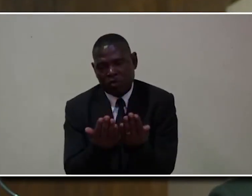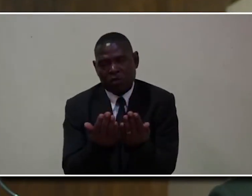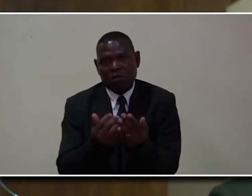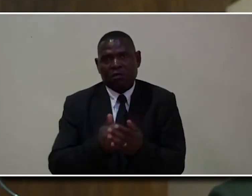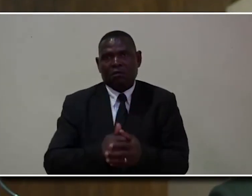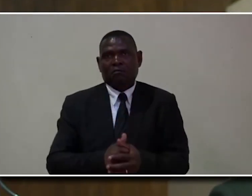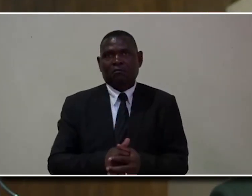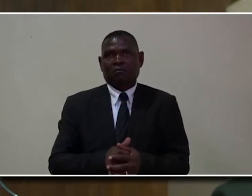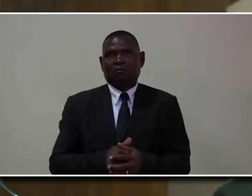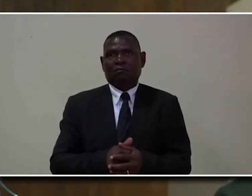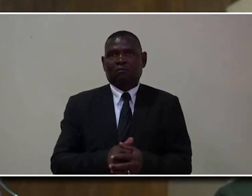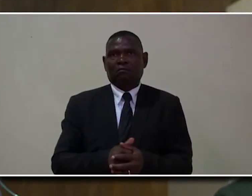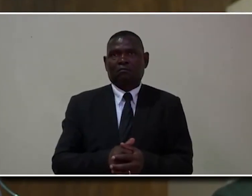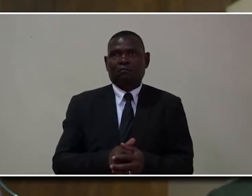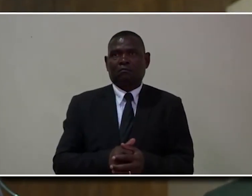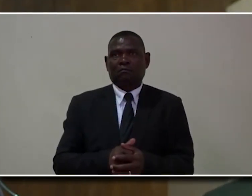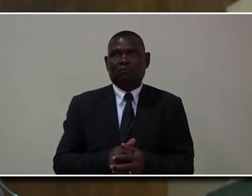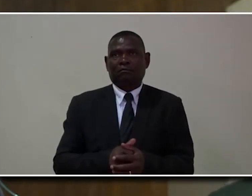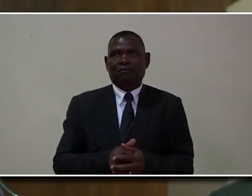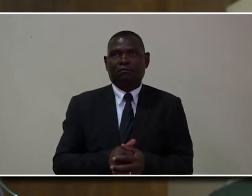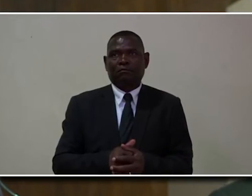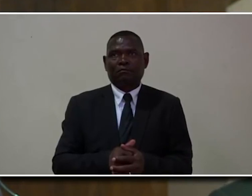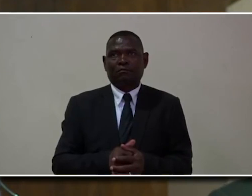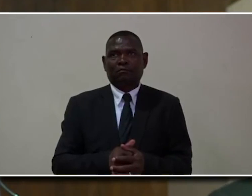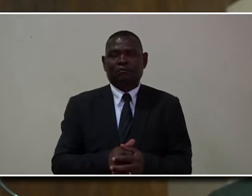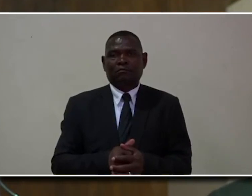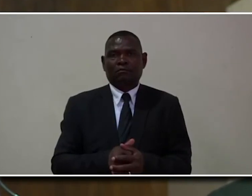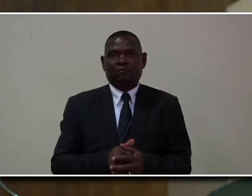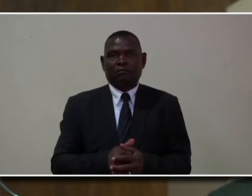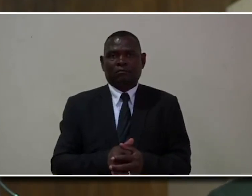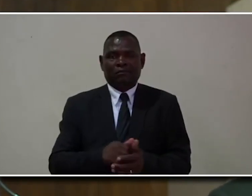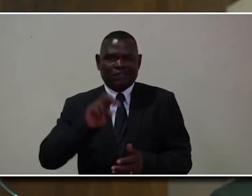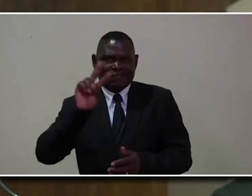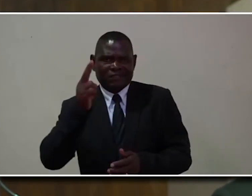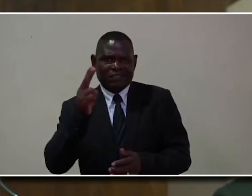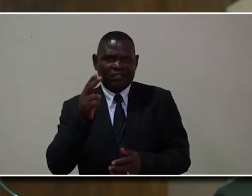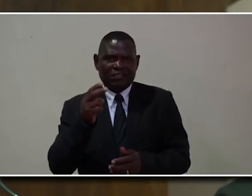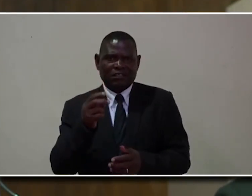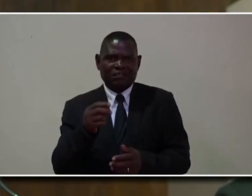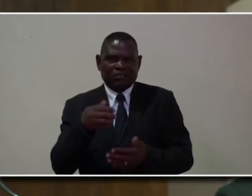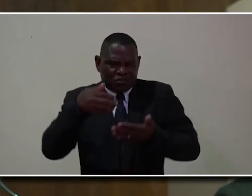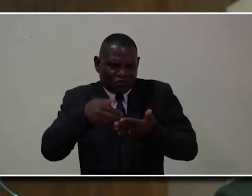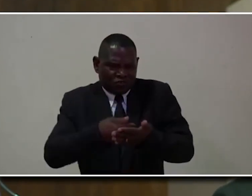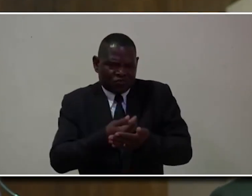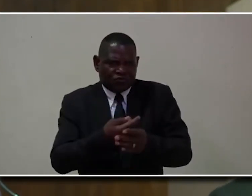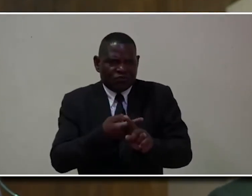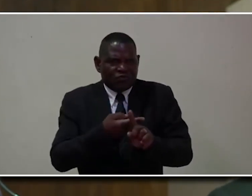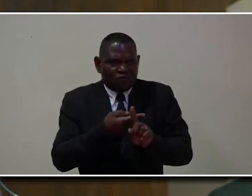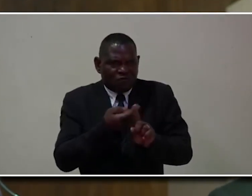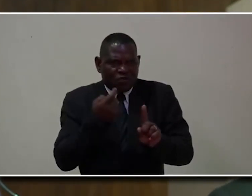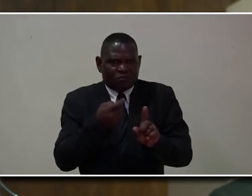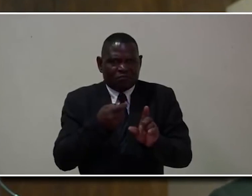kachingerezi ka kachisi watu kasopano. Then Fresh from the Throne. Zochokera kwa mbuye.